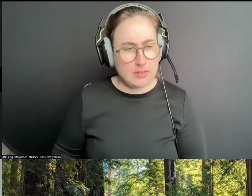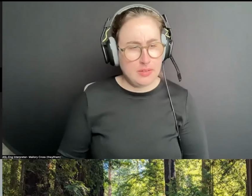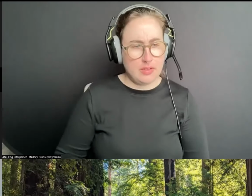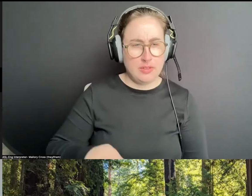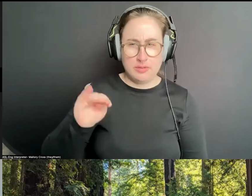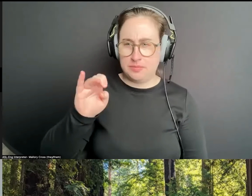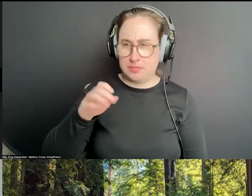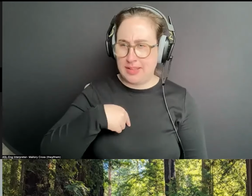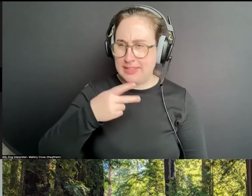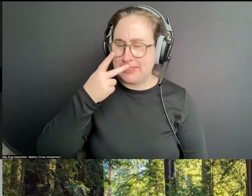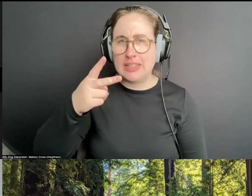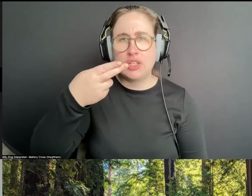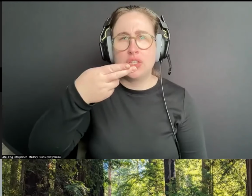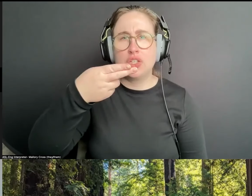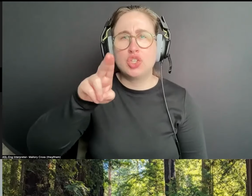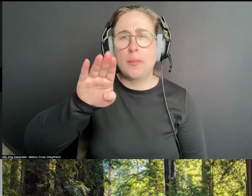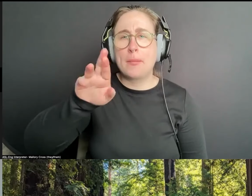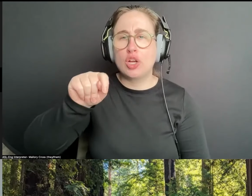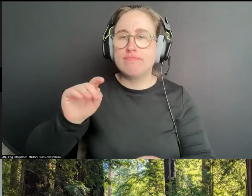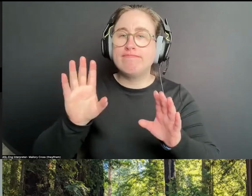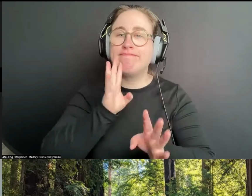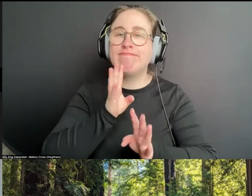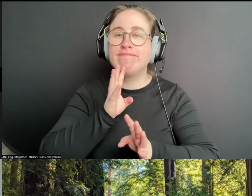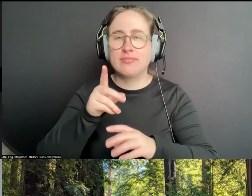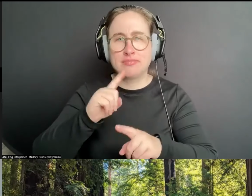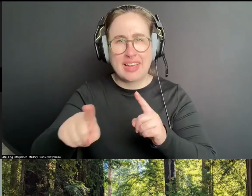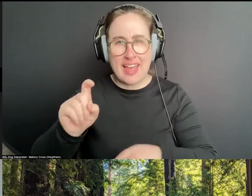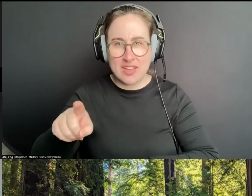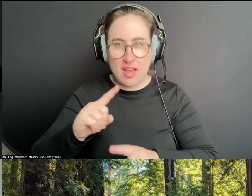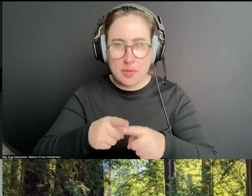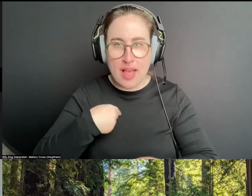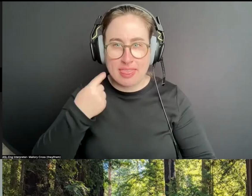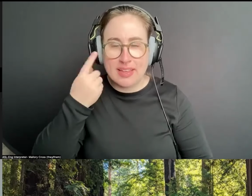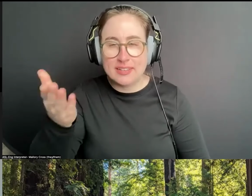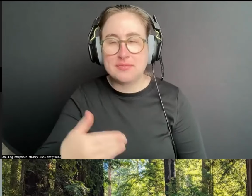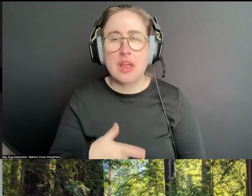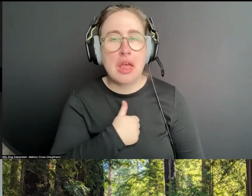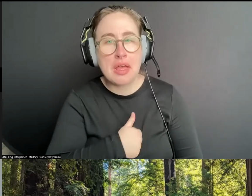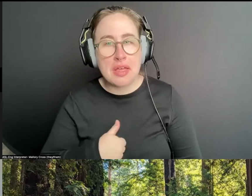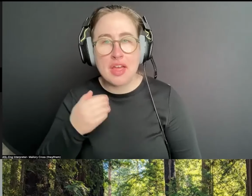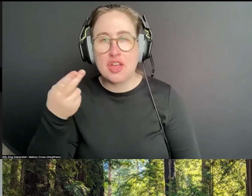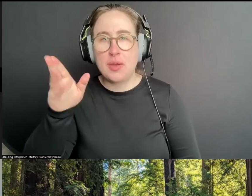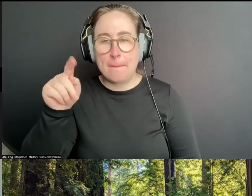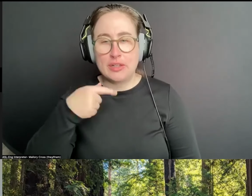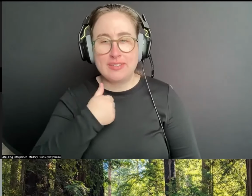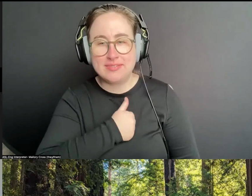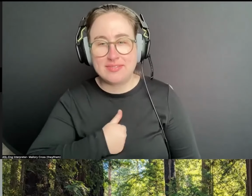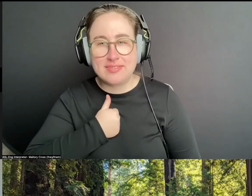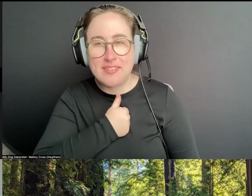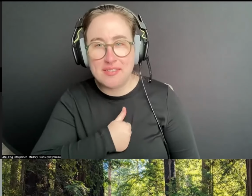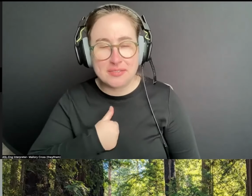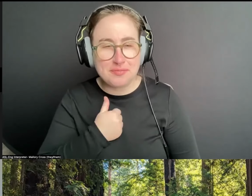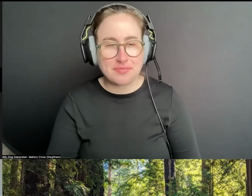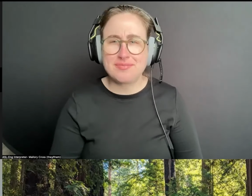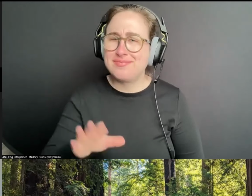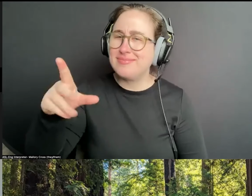I'm seeing Hubert speaking, but maybe Hubert, you need to be. Oh, okay. I apologize. Please